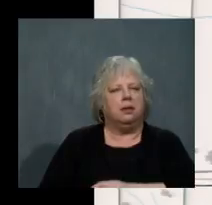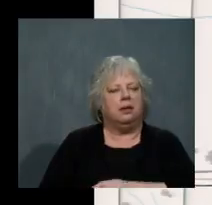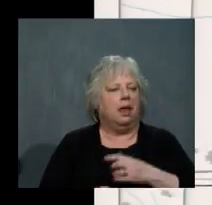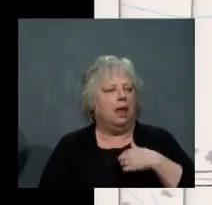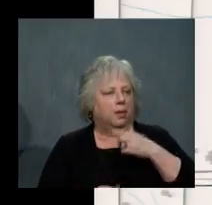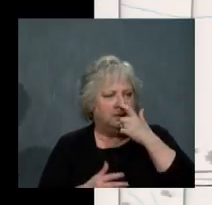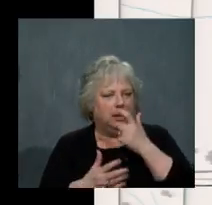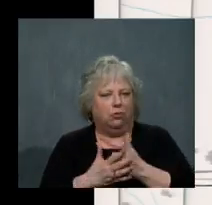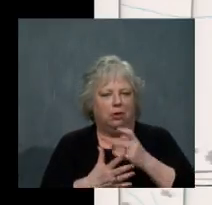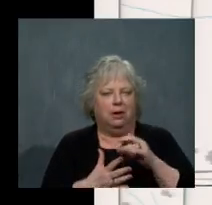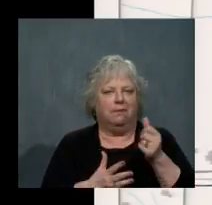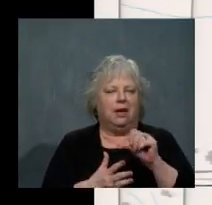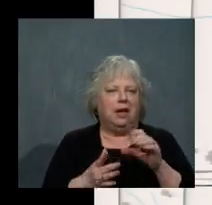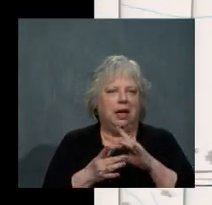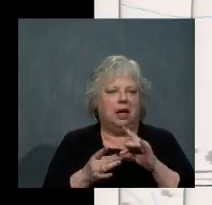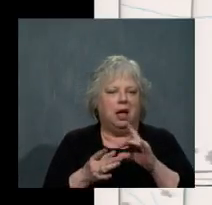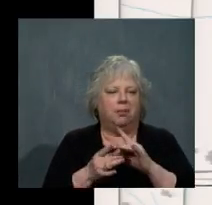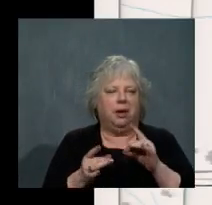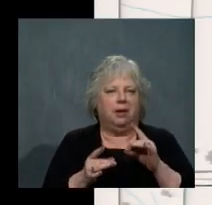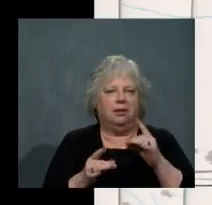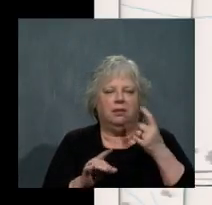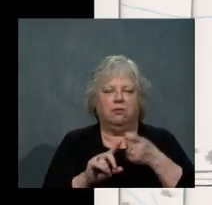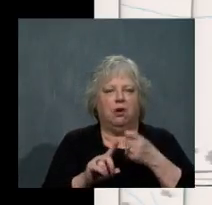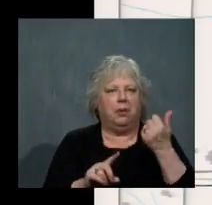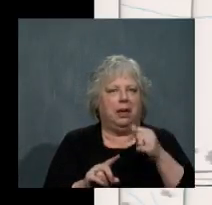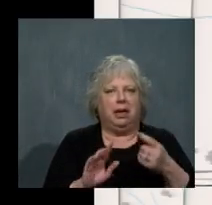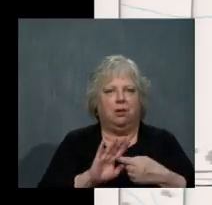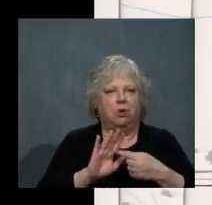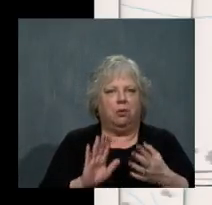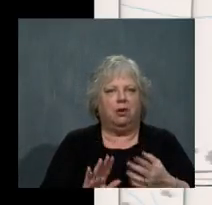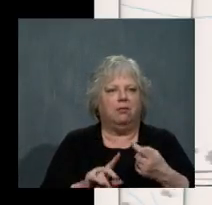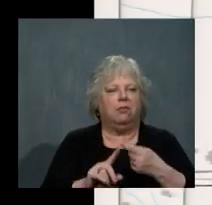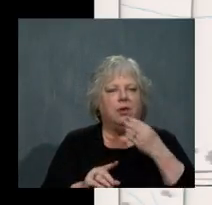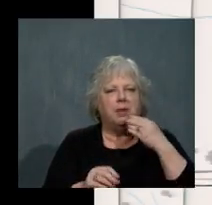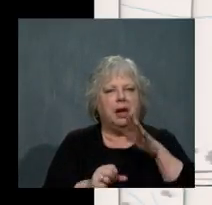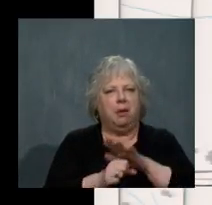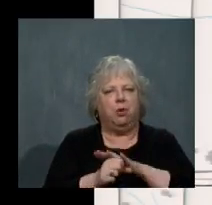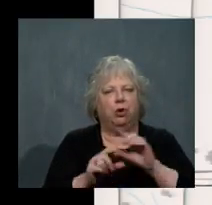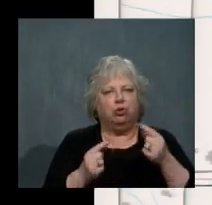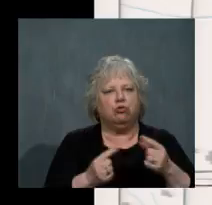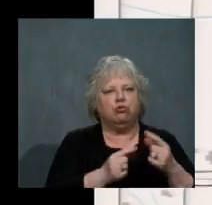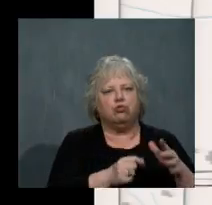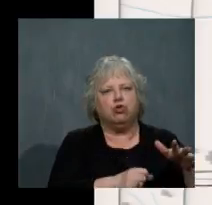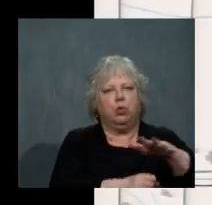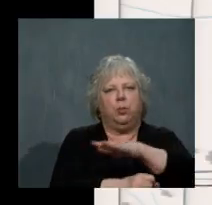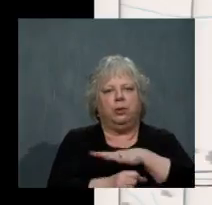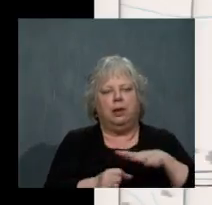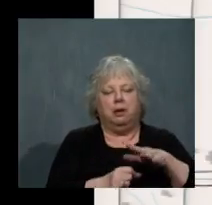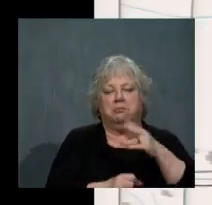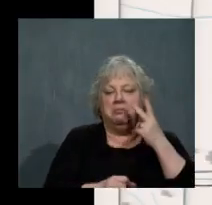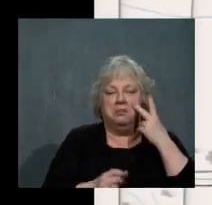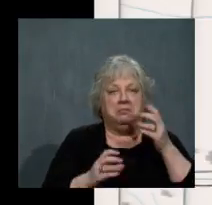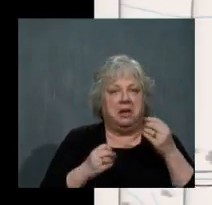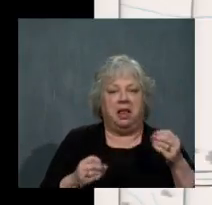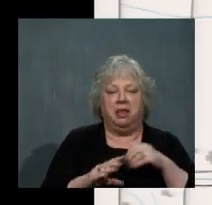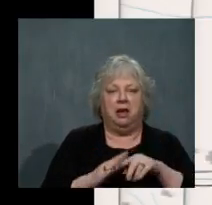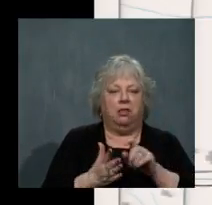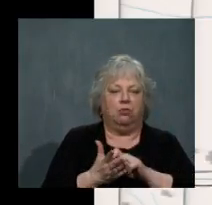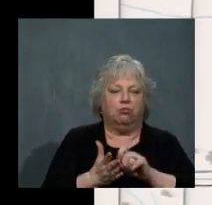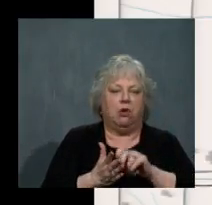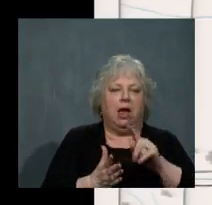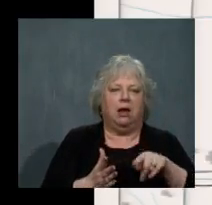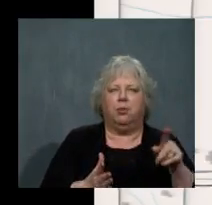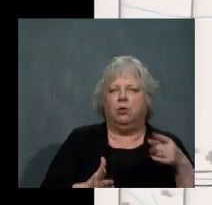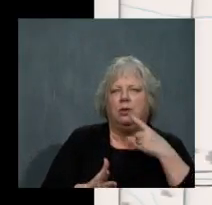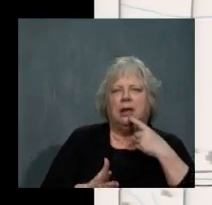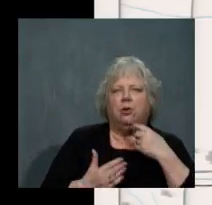if there was any comments from any representatives from neighborhood groups, and I didn't see anything in the write-up, and you said you had